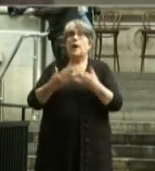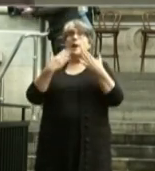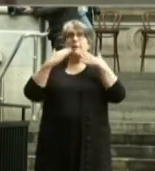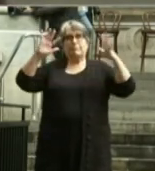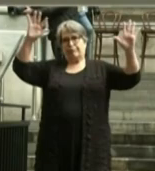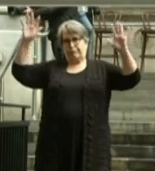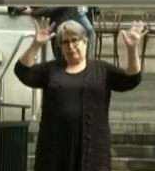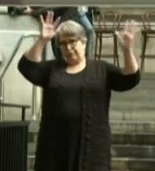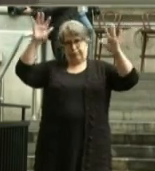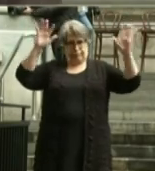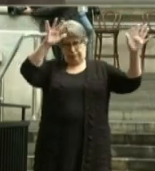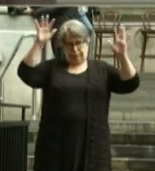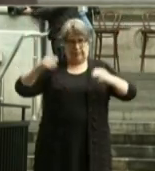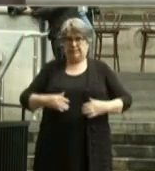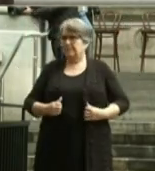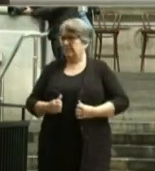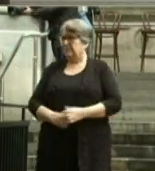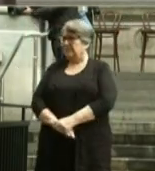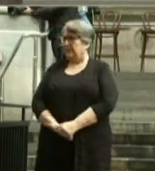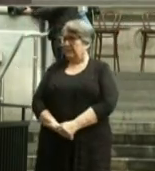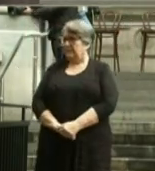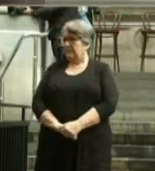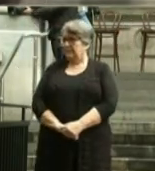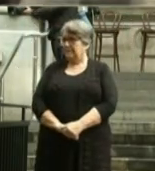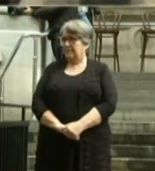Please, a big round of applause for our special guests, including yourself.